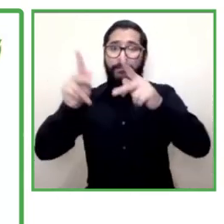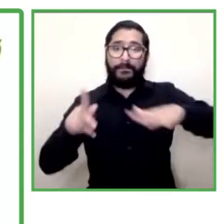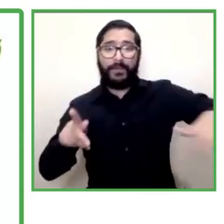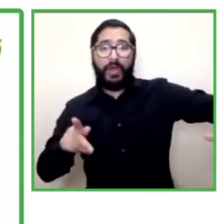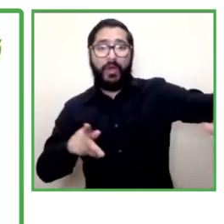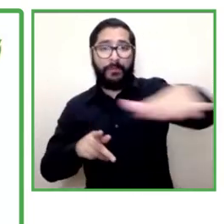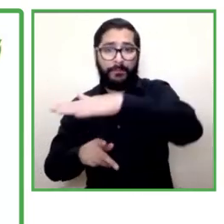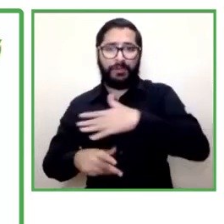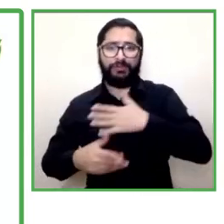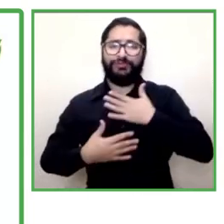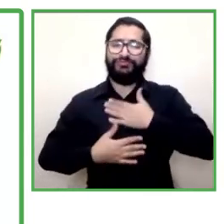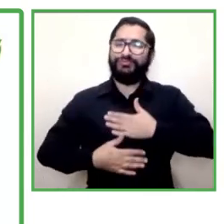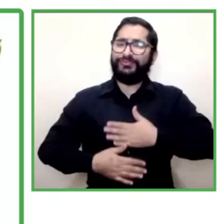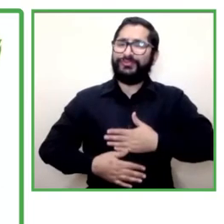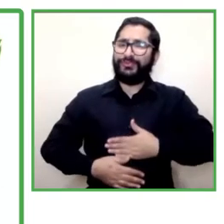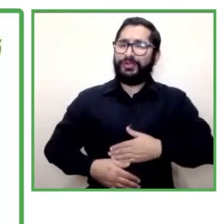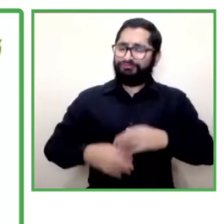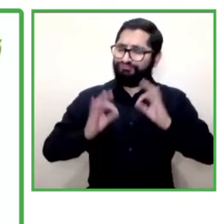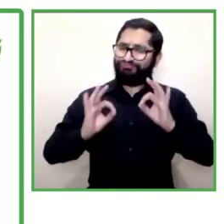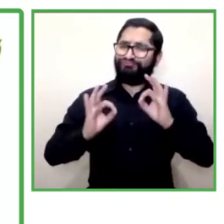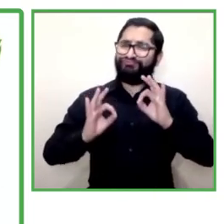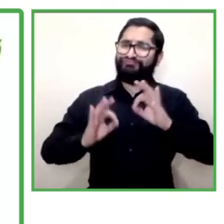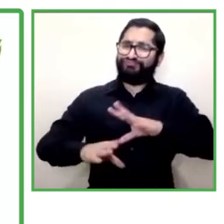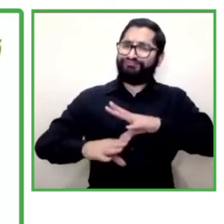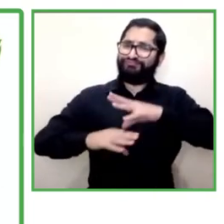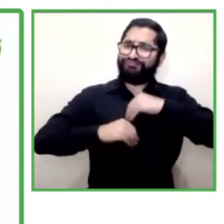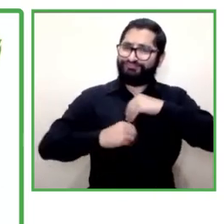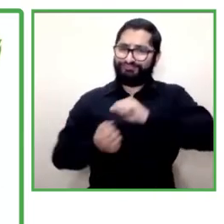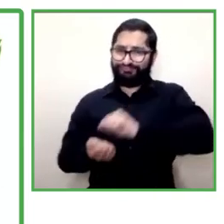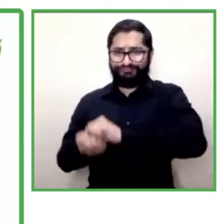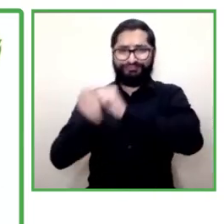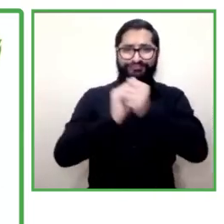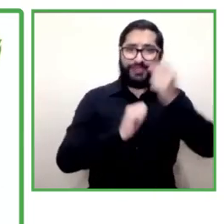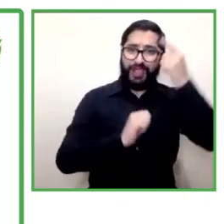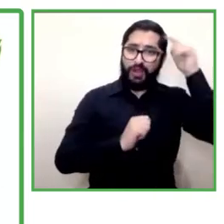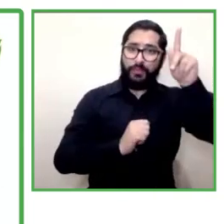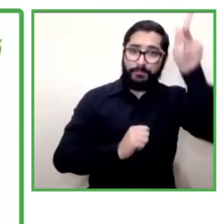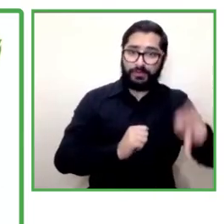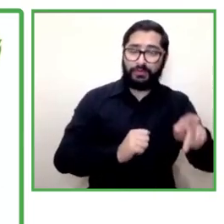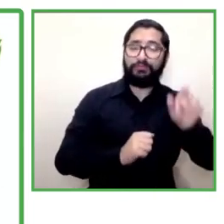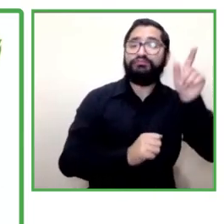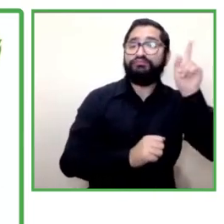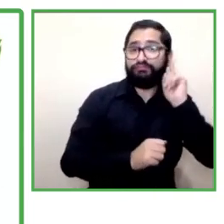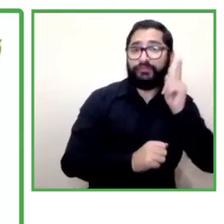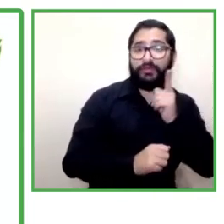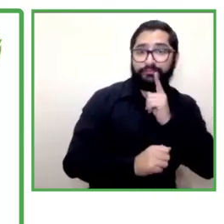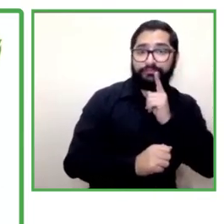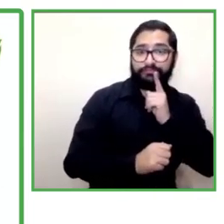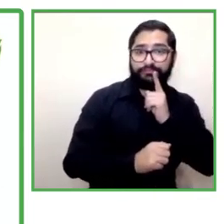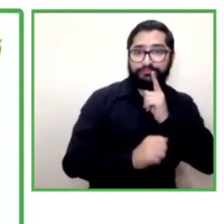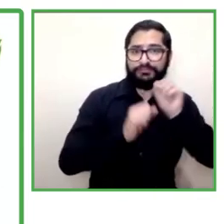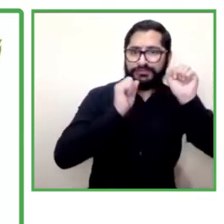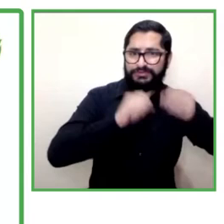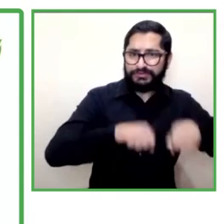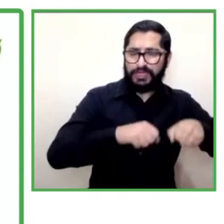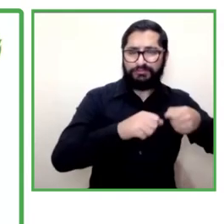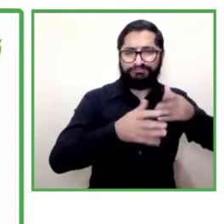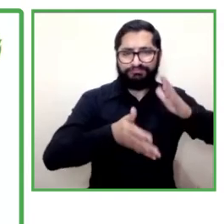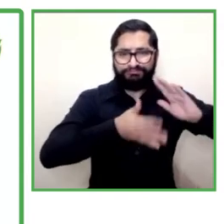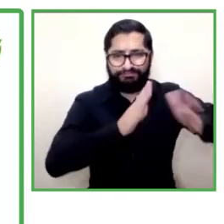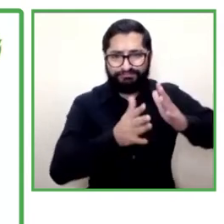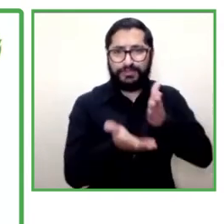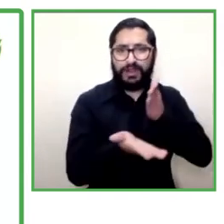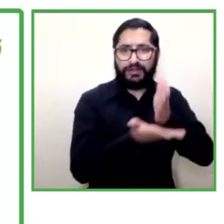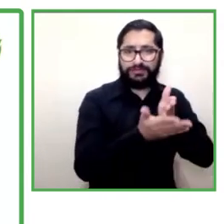with her class and said that they were engaged and wanted to learn more. And this was a seventh grade class that had